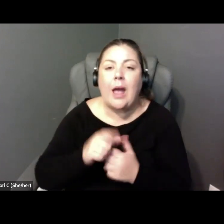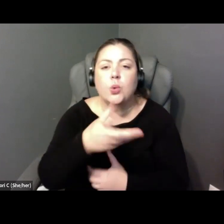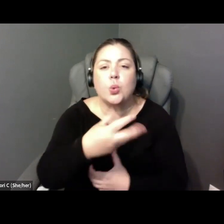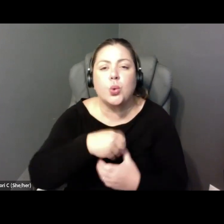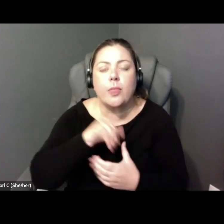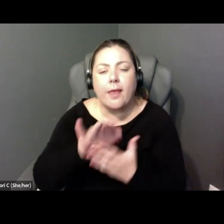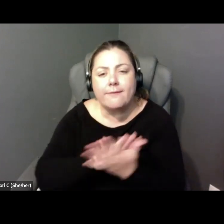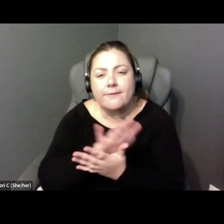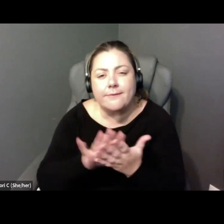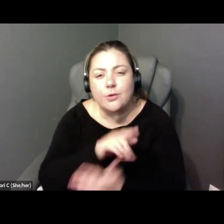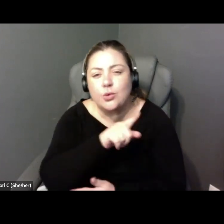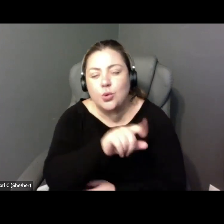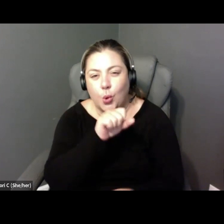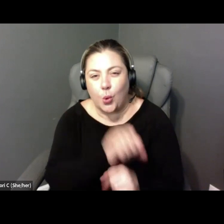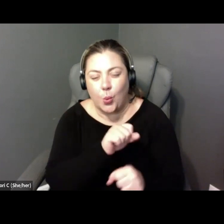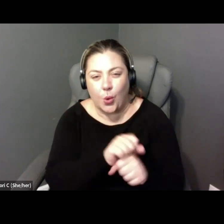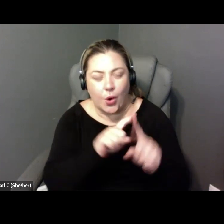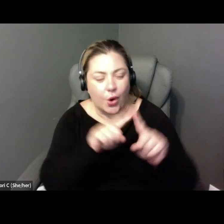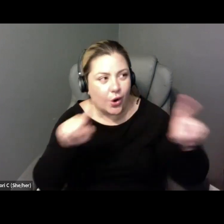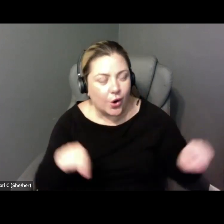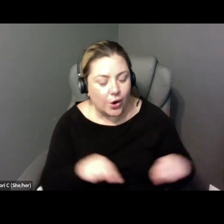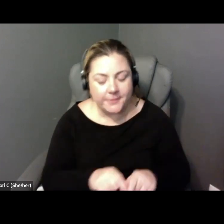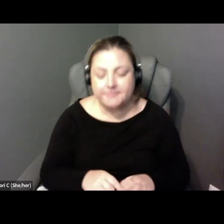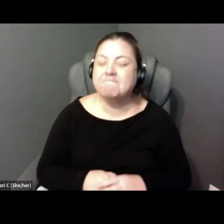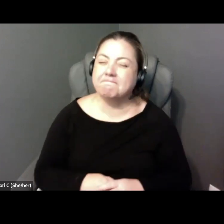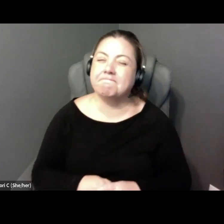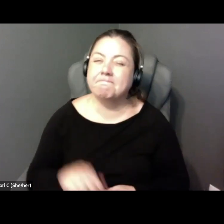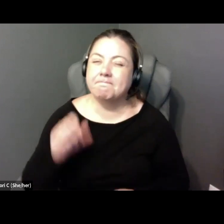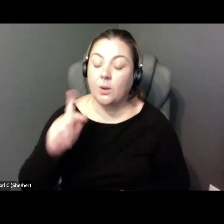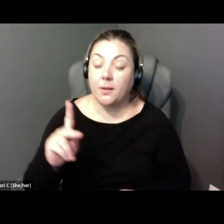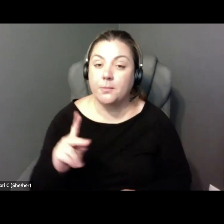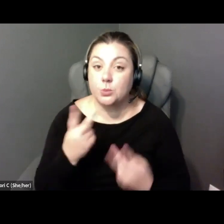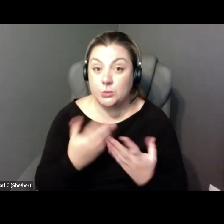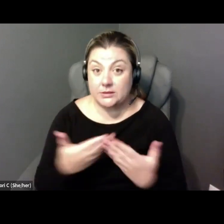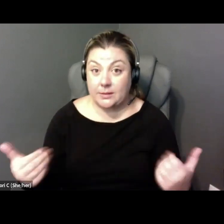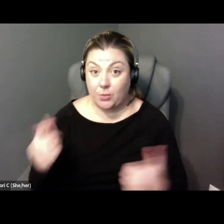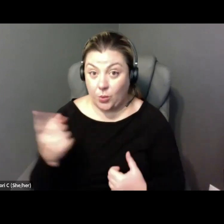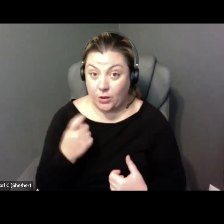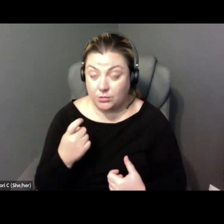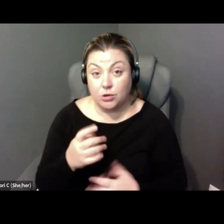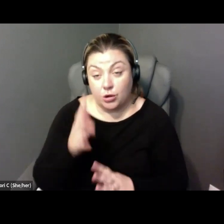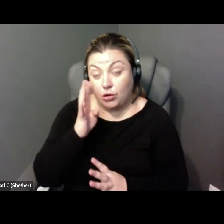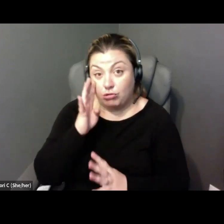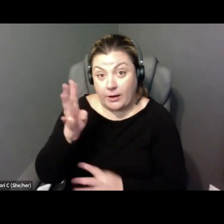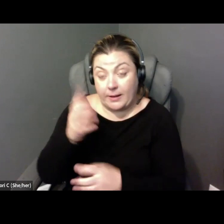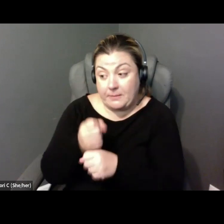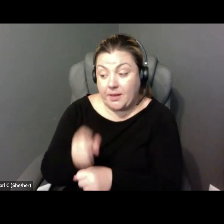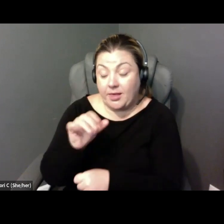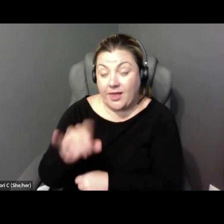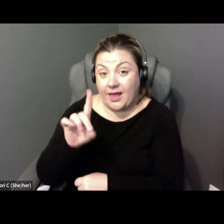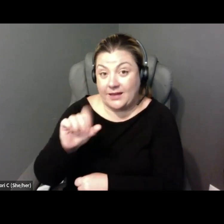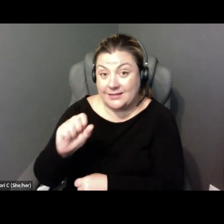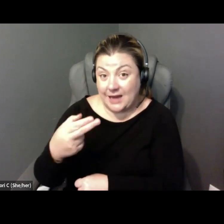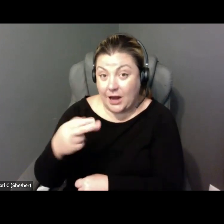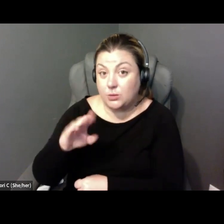Absolutely. So I see the first question around the creation of the dashboard. Again, we